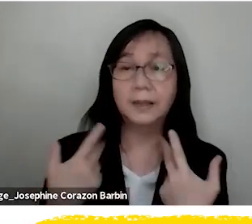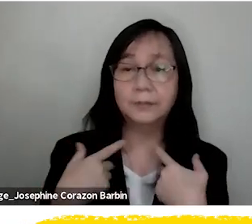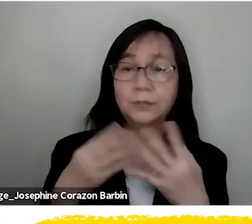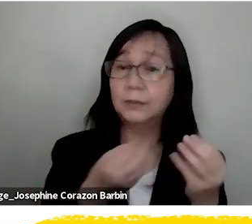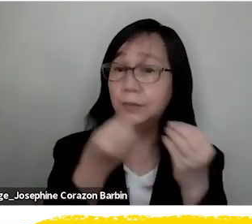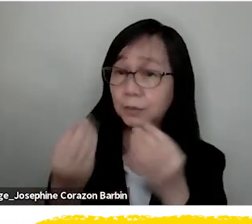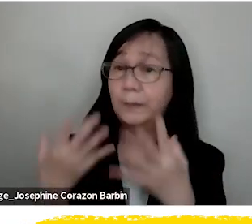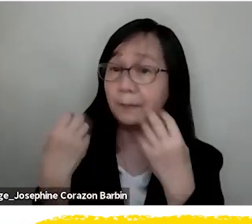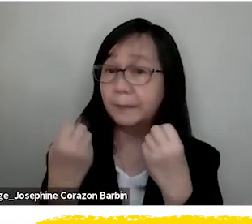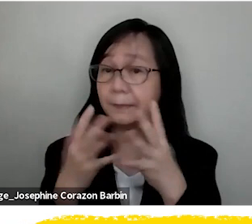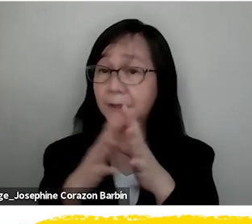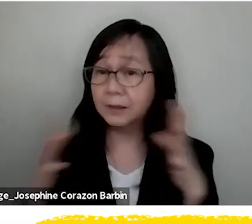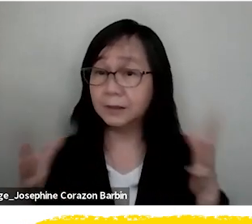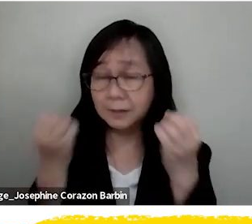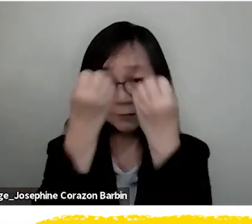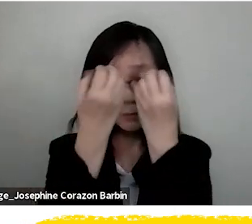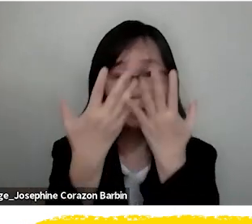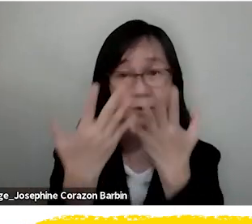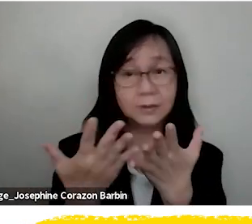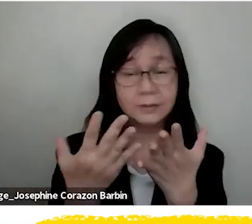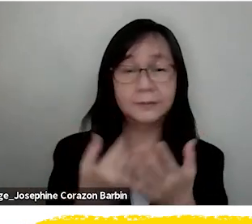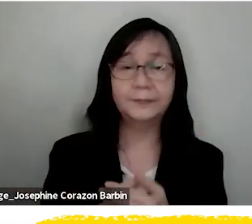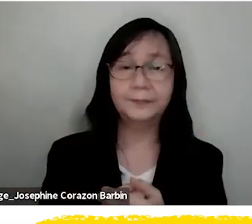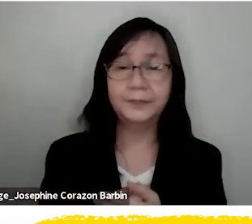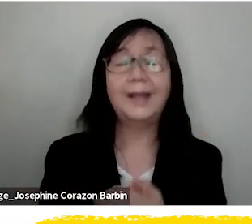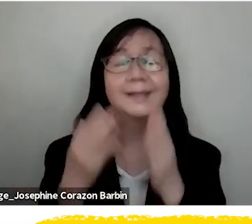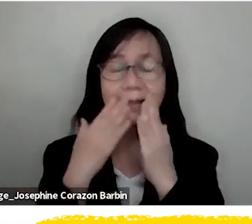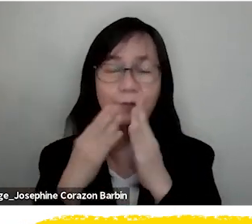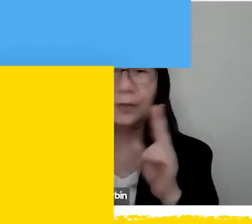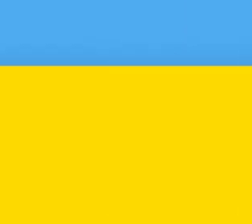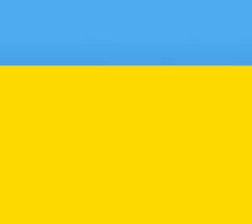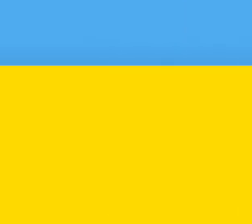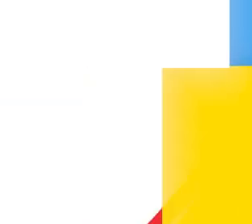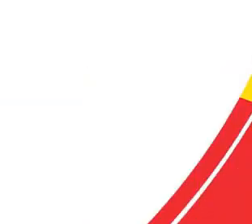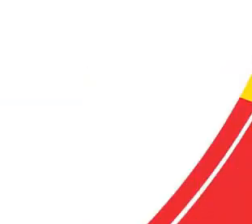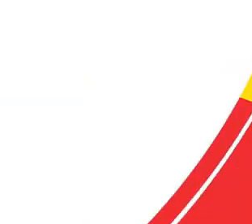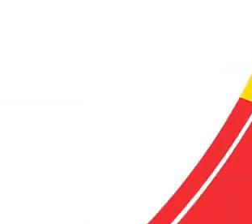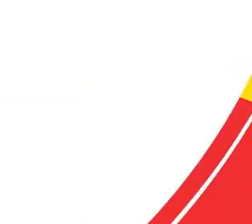of information, and thanks a lot for your attention.